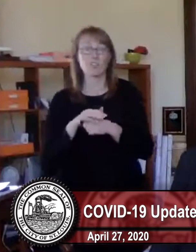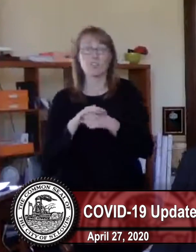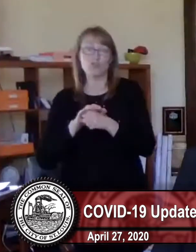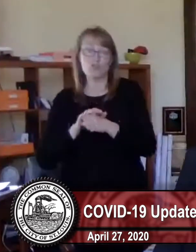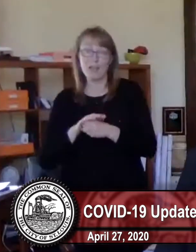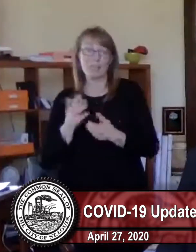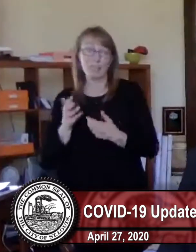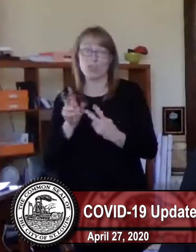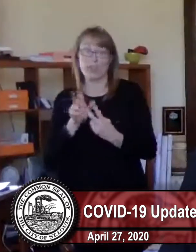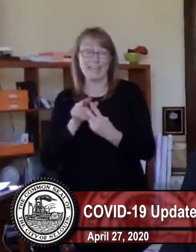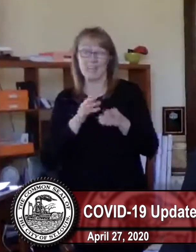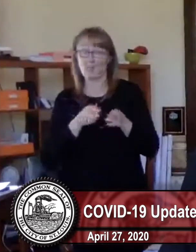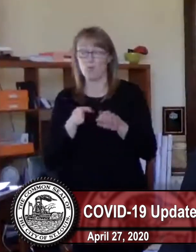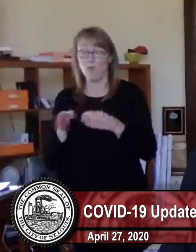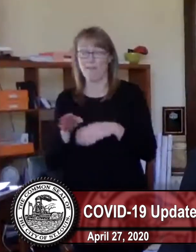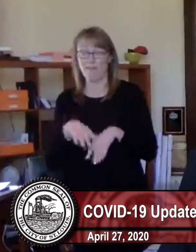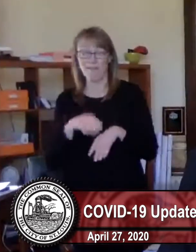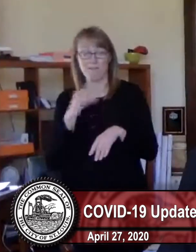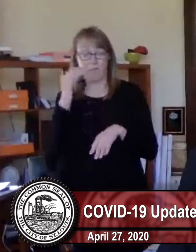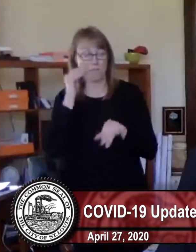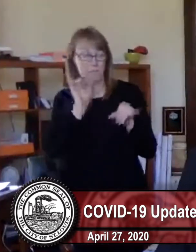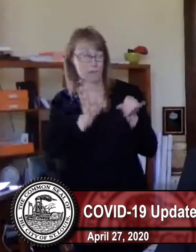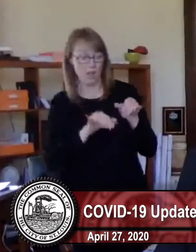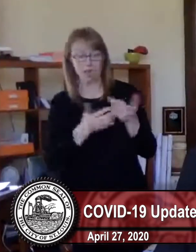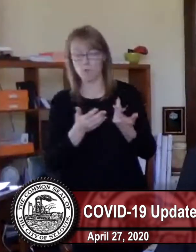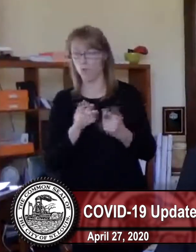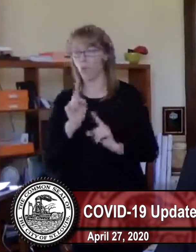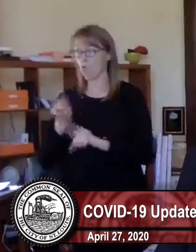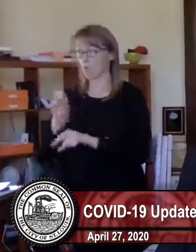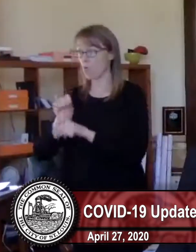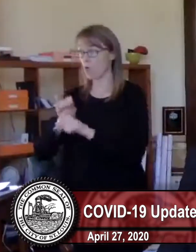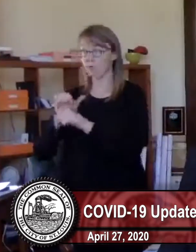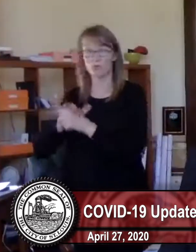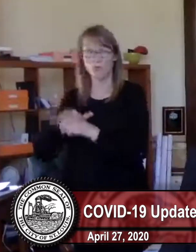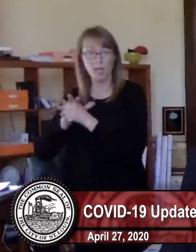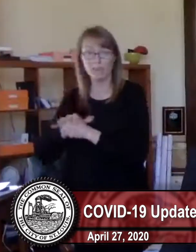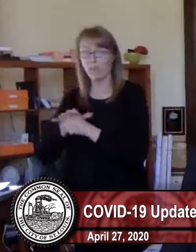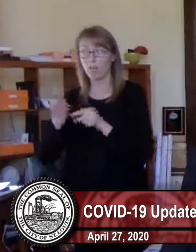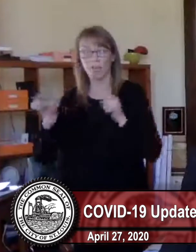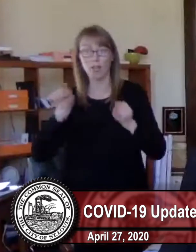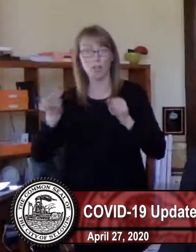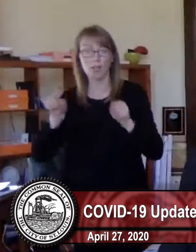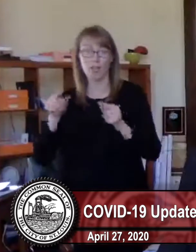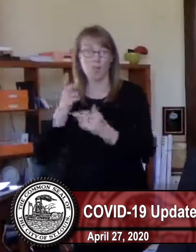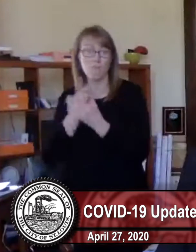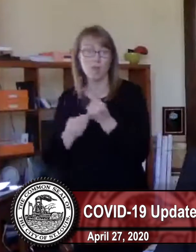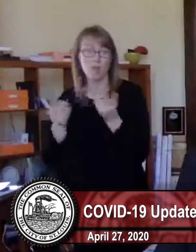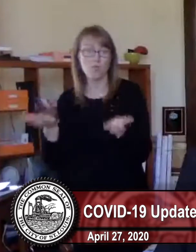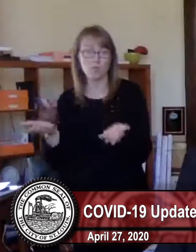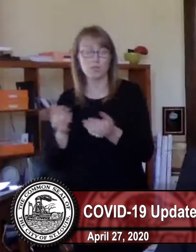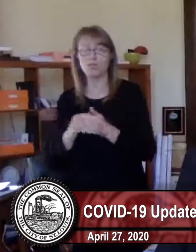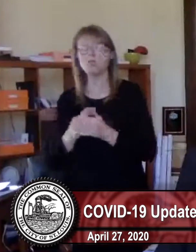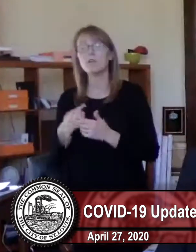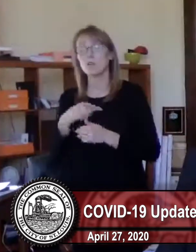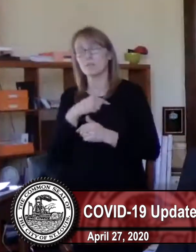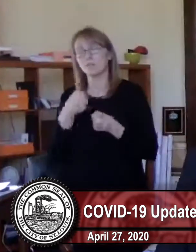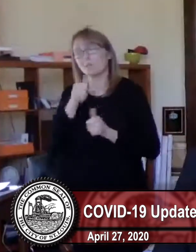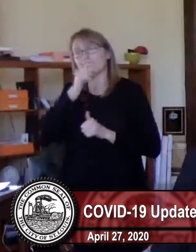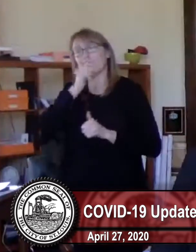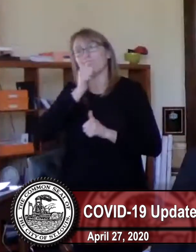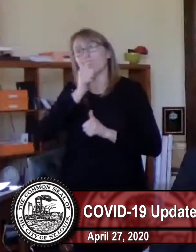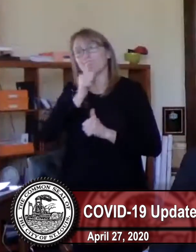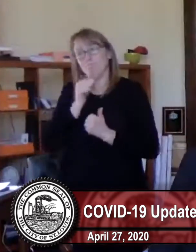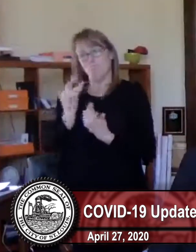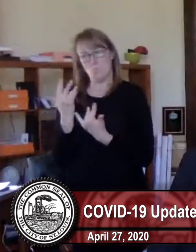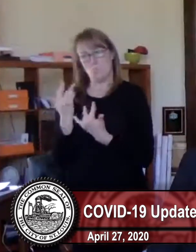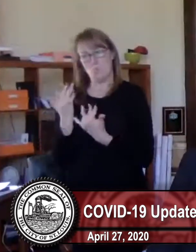work. And we are just trying to hang in there a little bit longer until we are sure that